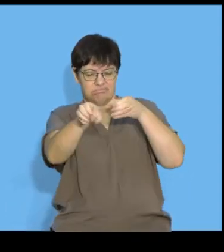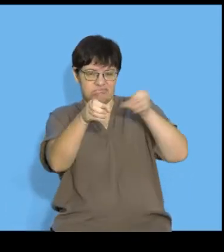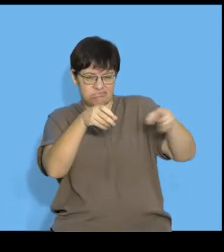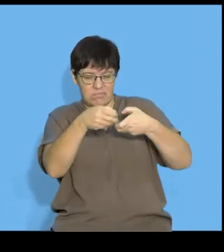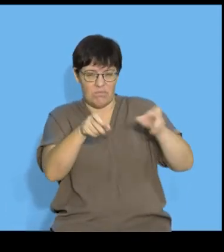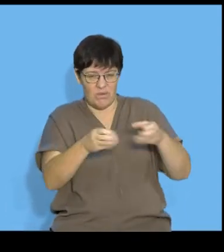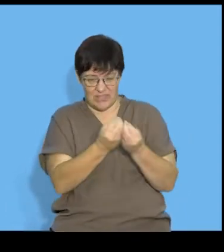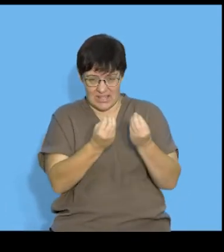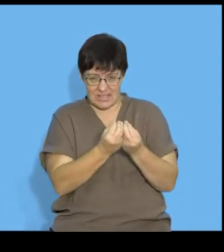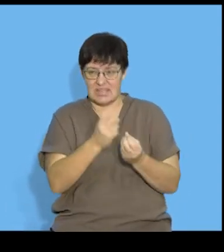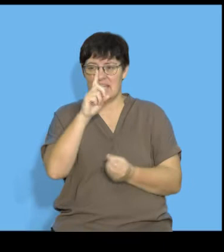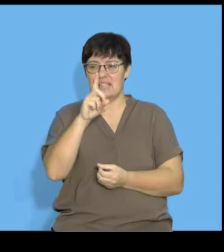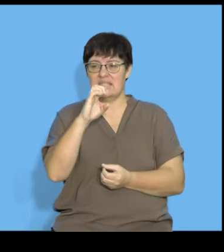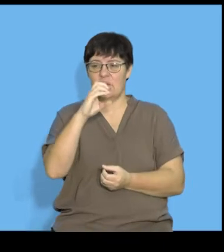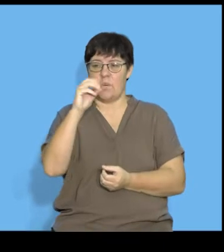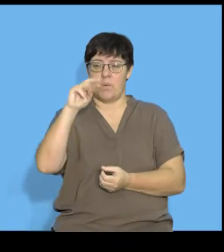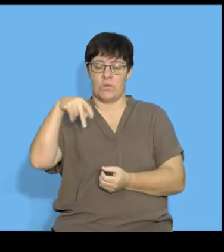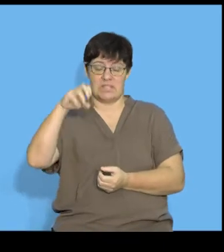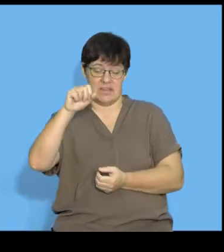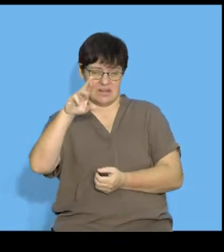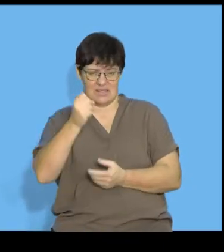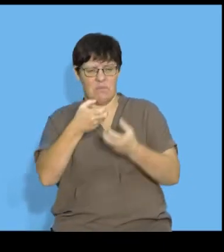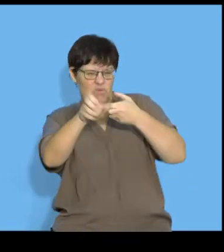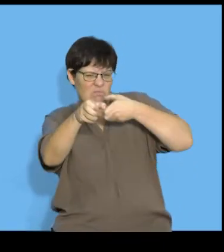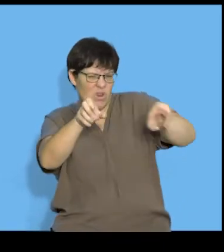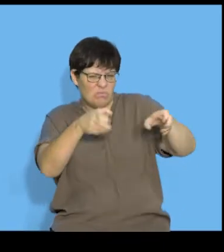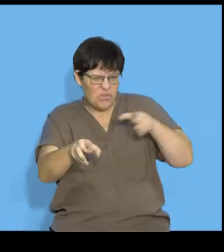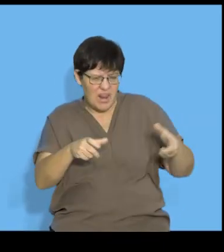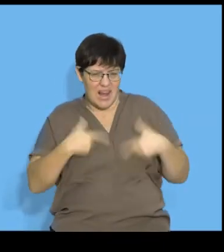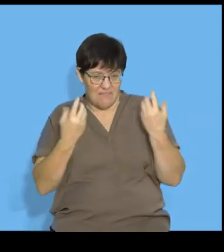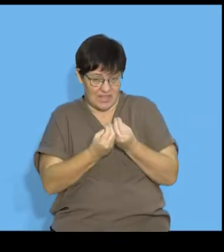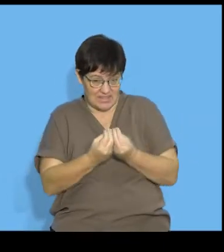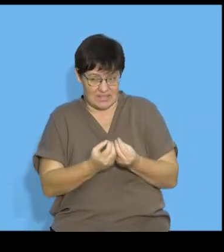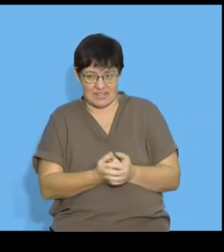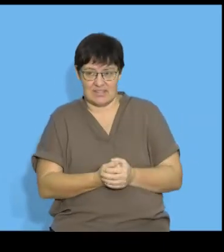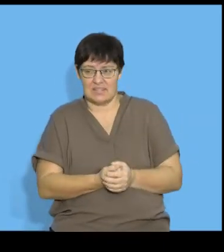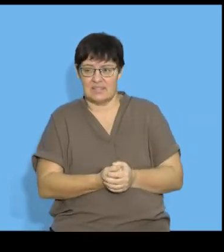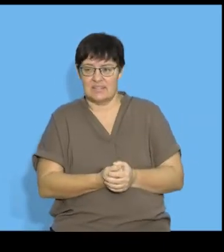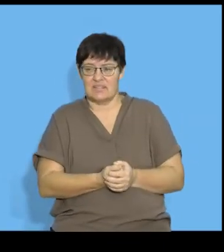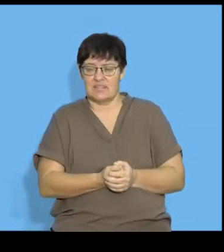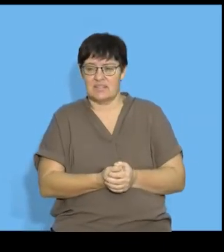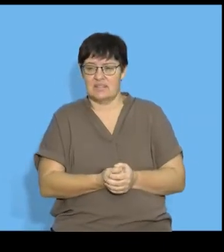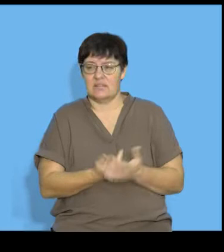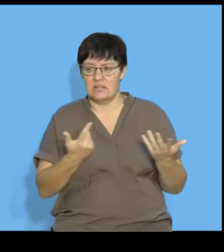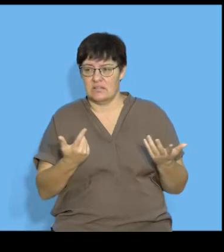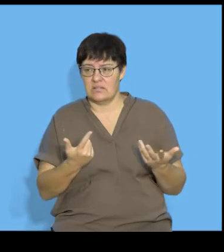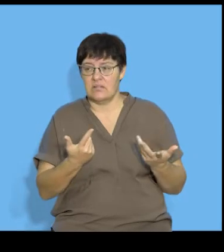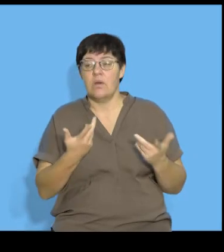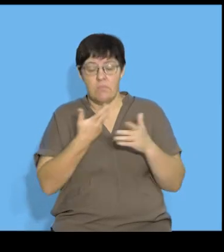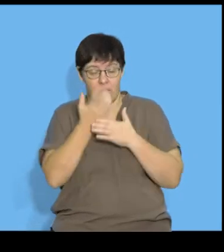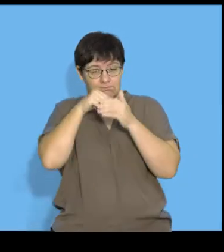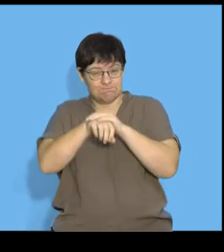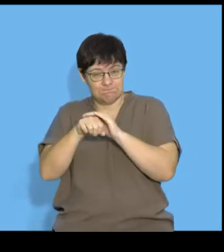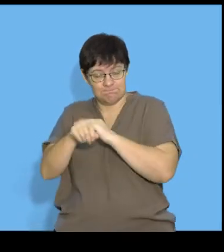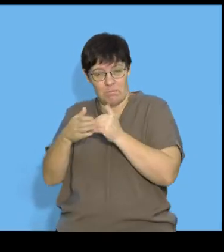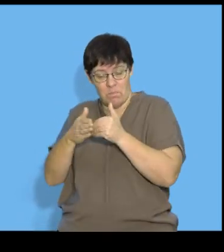are decomposers. They break down all living things, right? And they can, when they reproduce, these